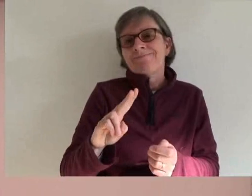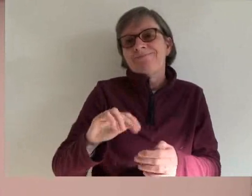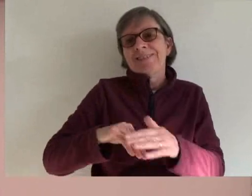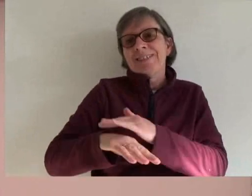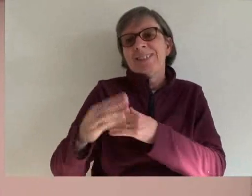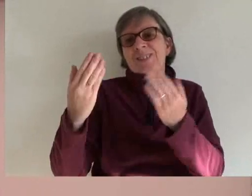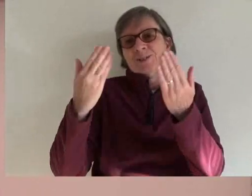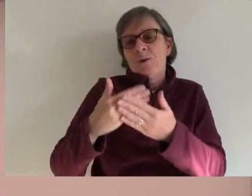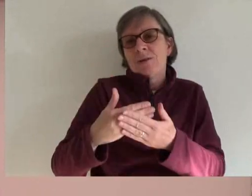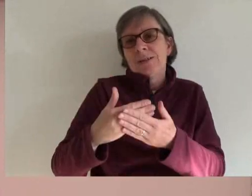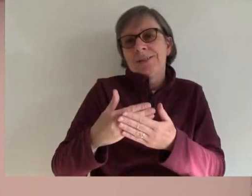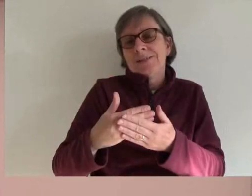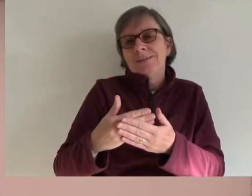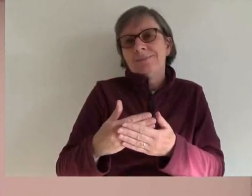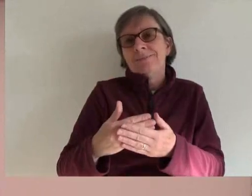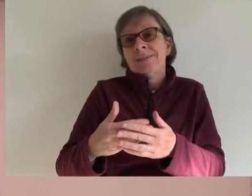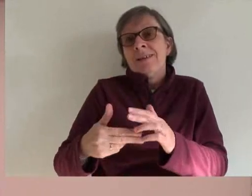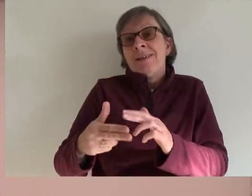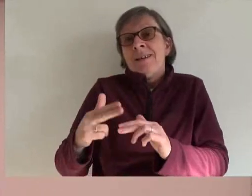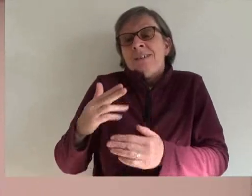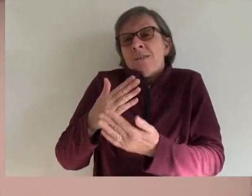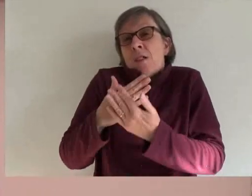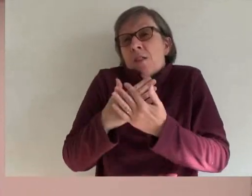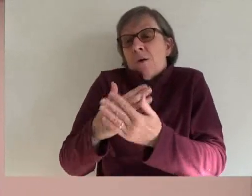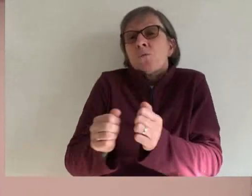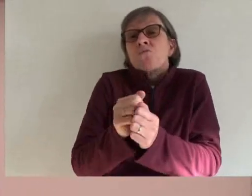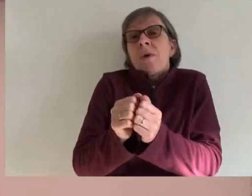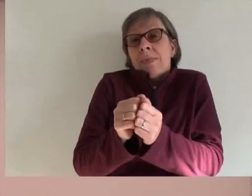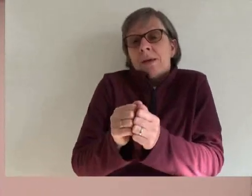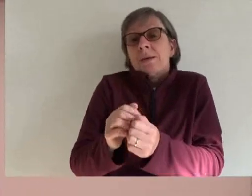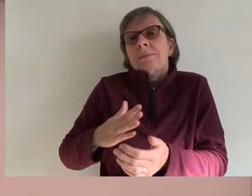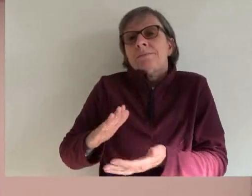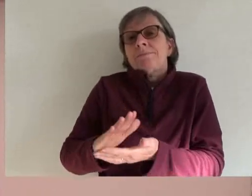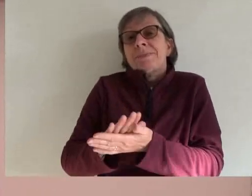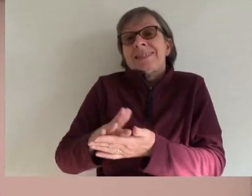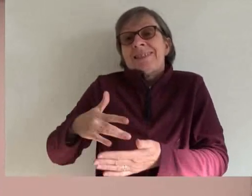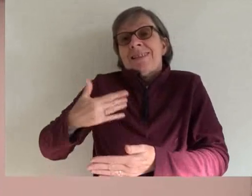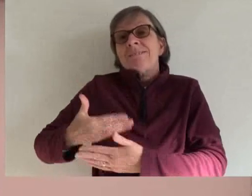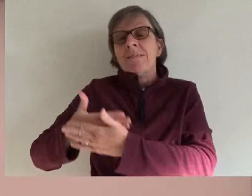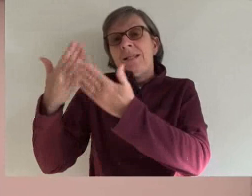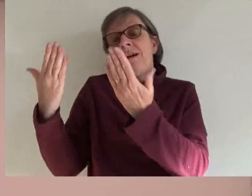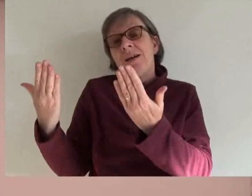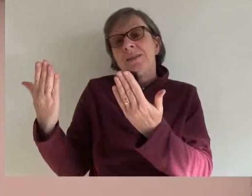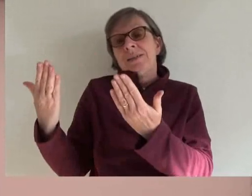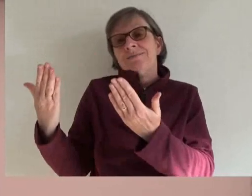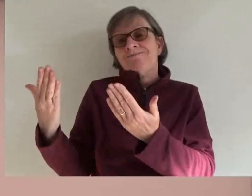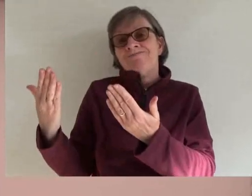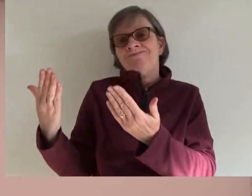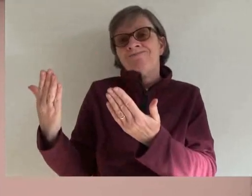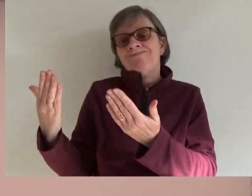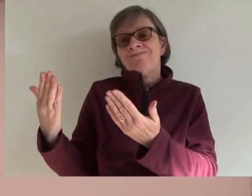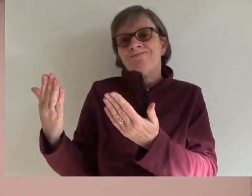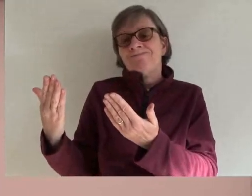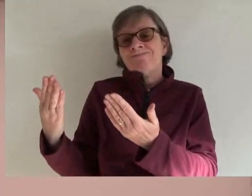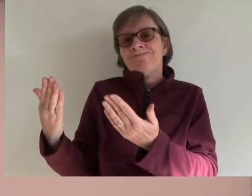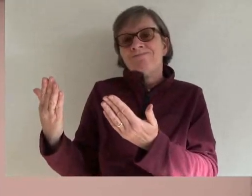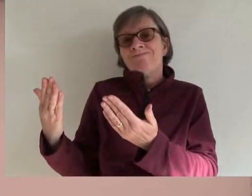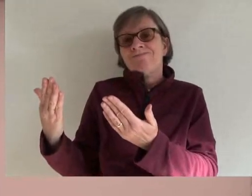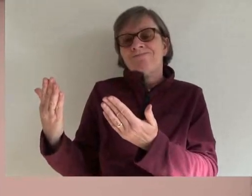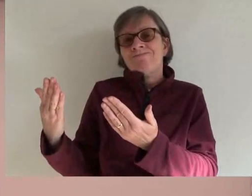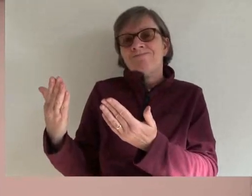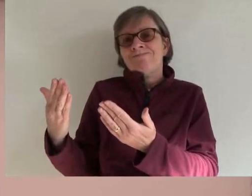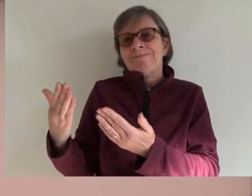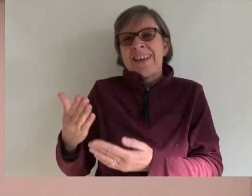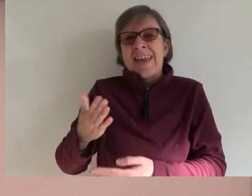brother lives in the light, and there is nothing in him to make him stumble. But whoever hates his